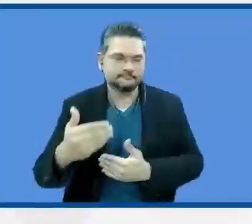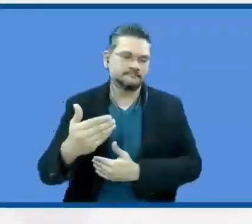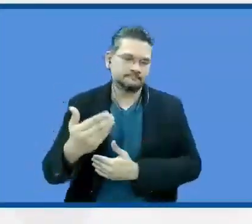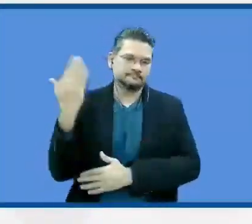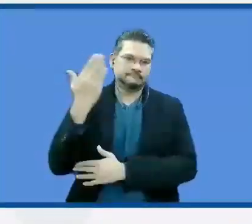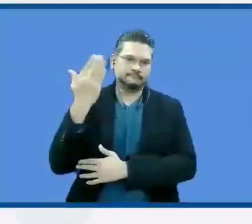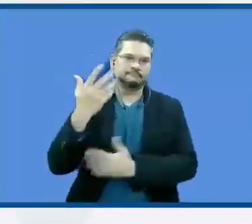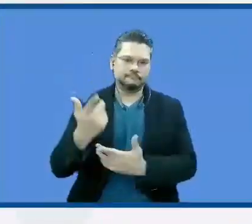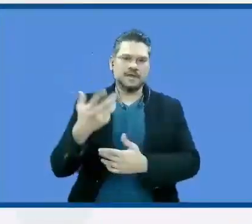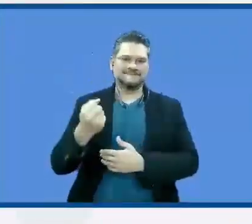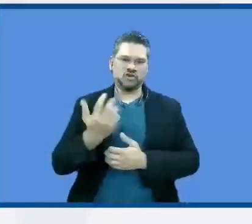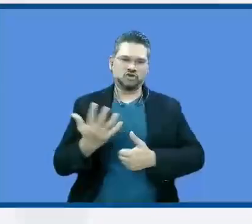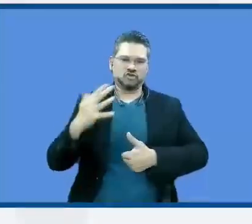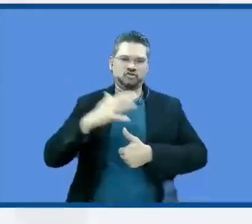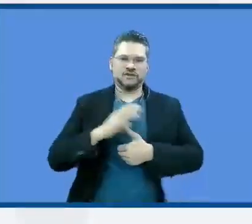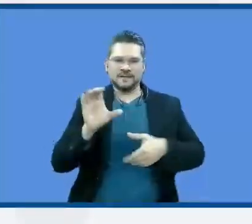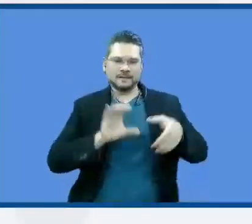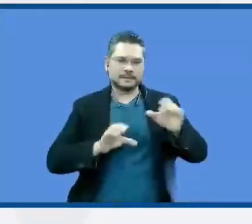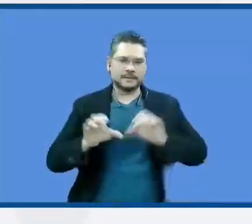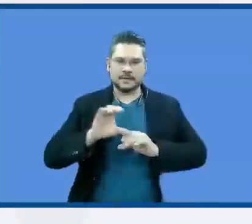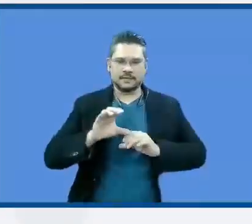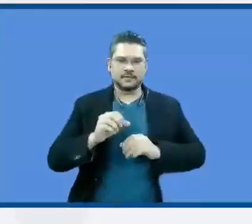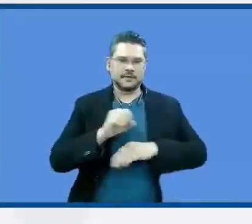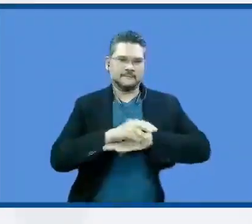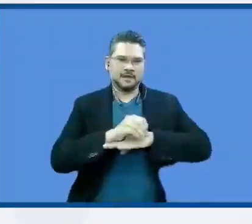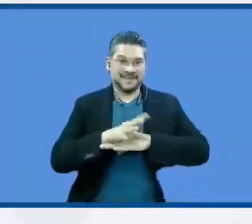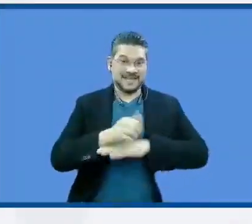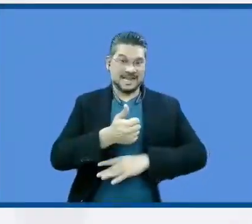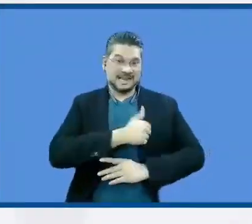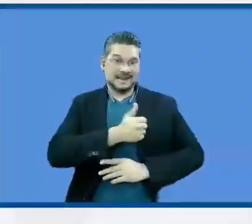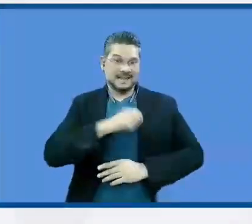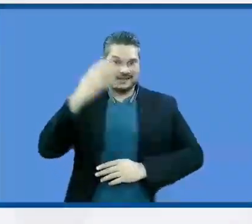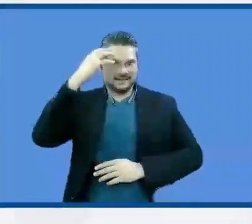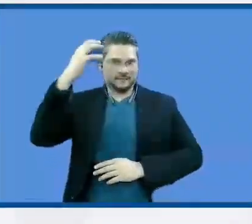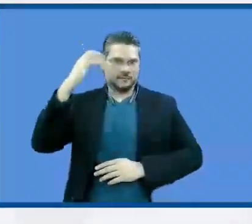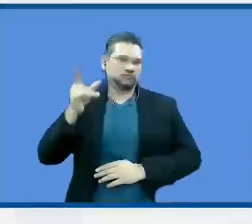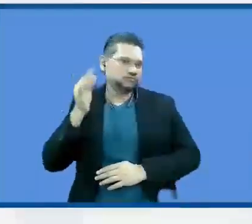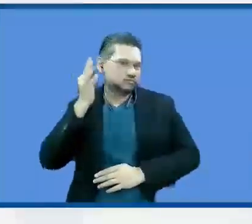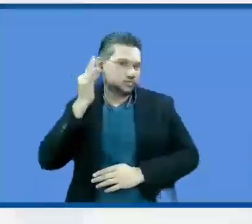Advisor for the Government of Canada. And she is going to be speaking from her